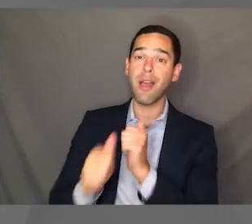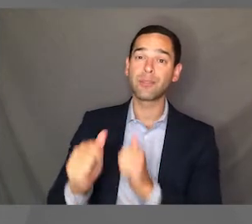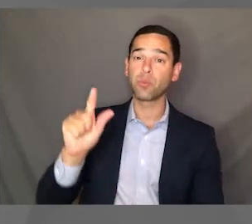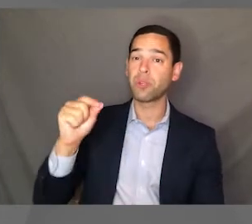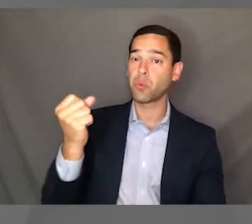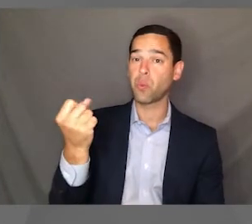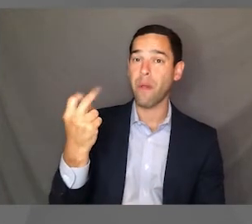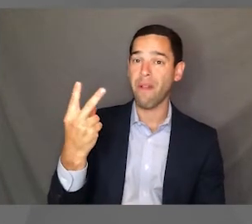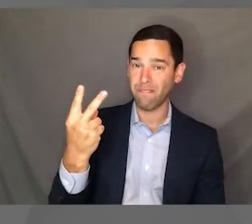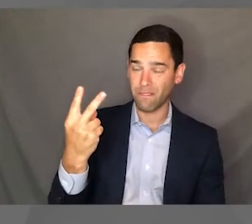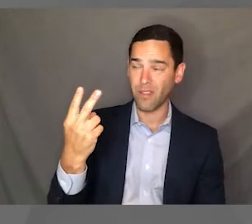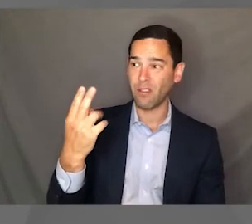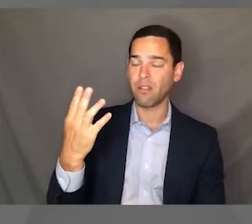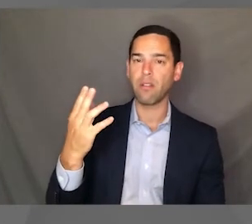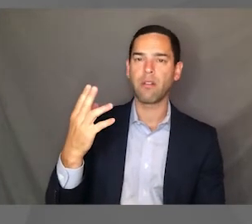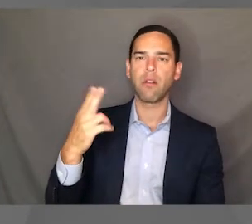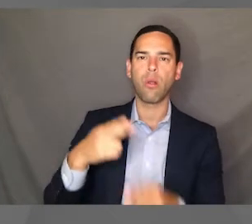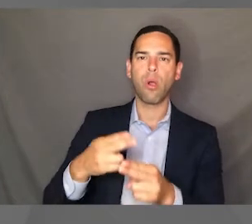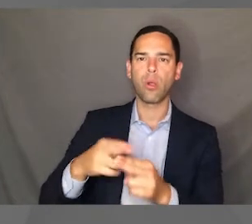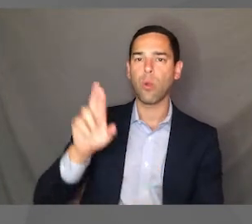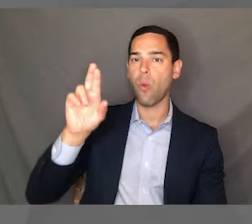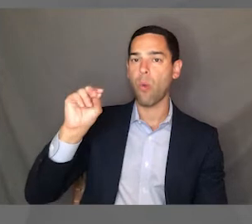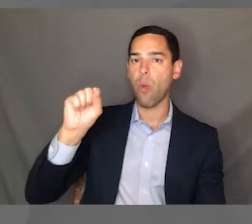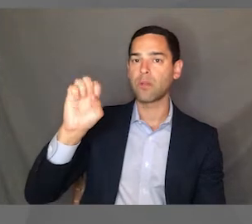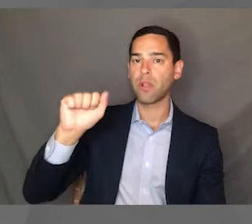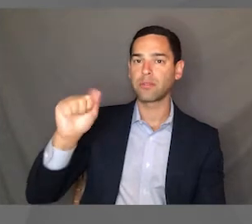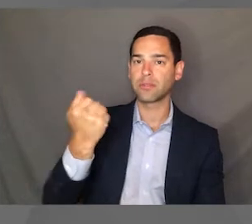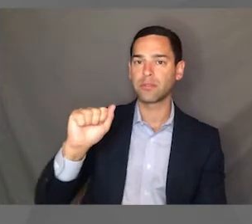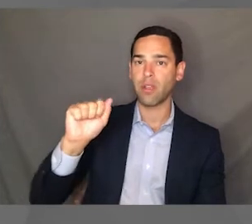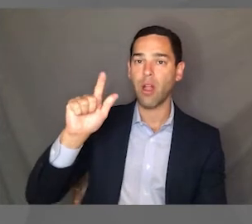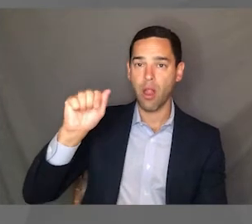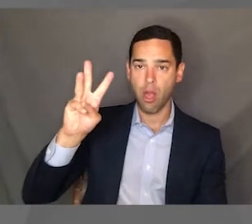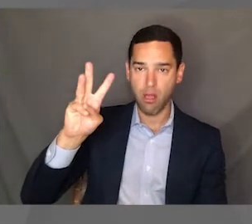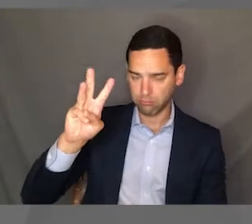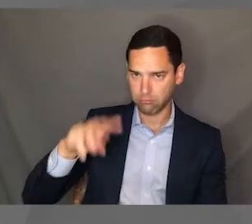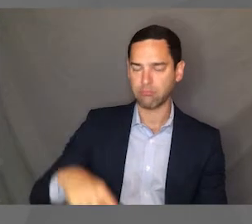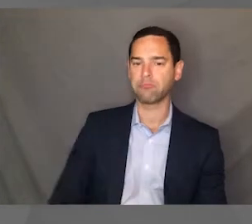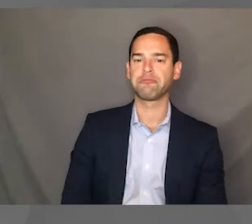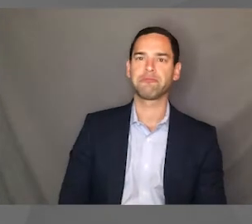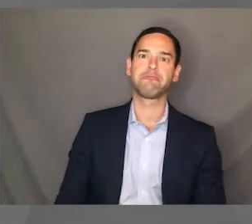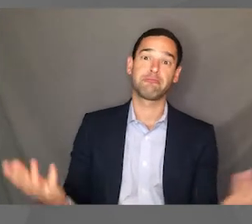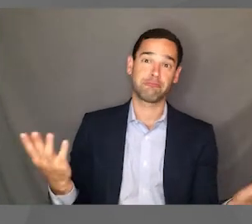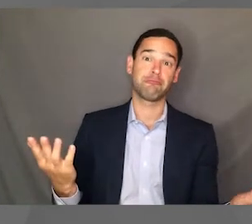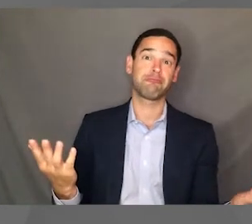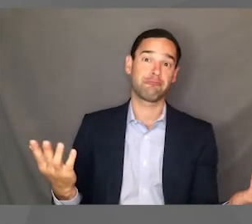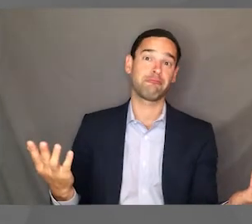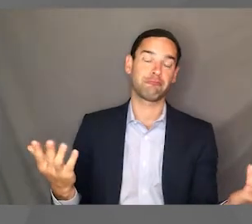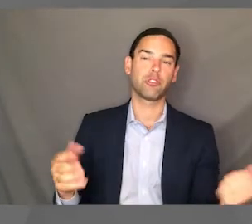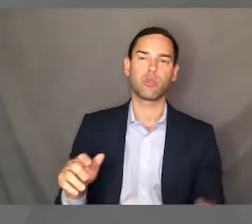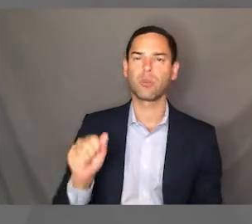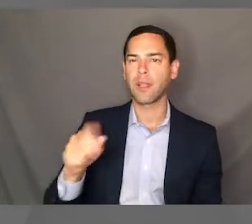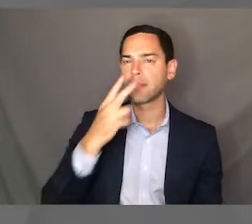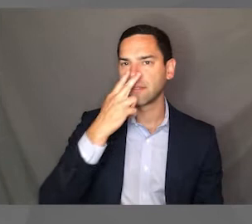2012 known as the Rosa Law. And so you could see